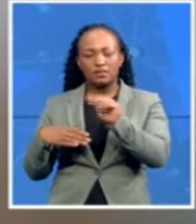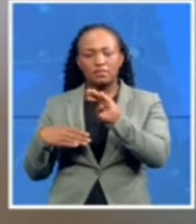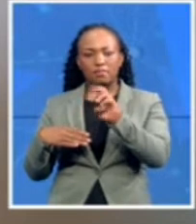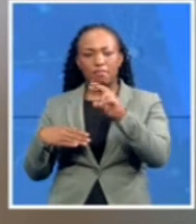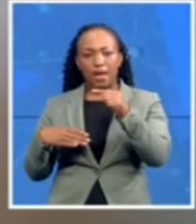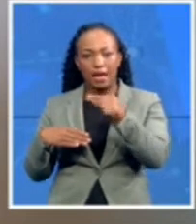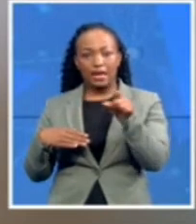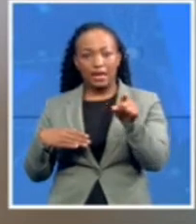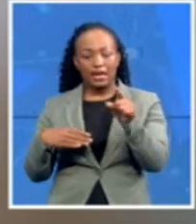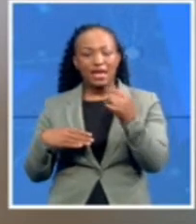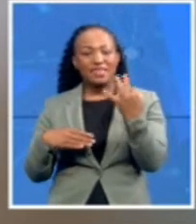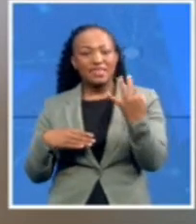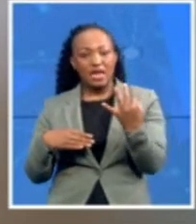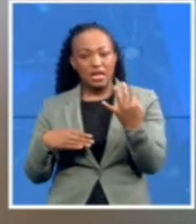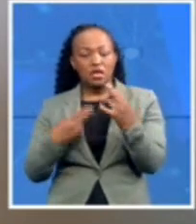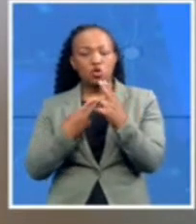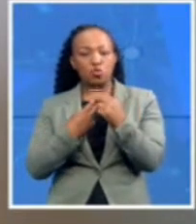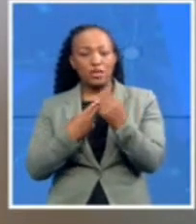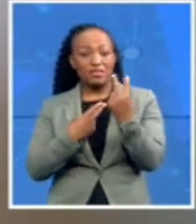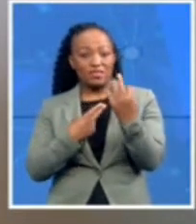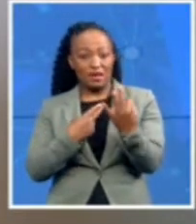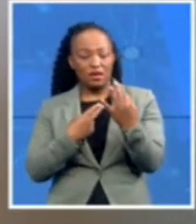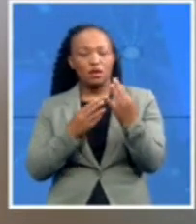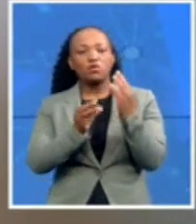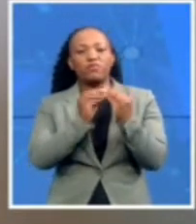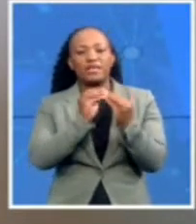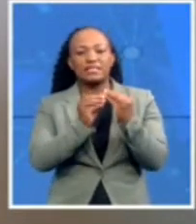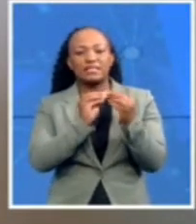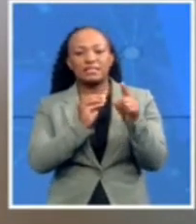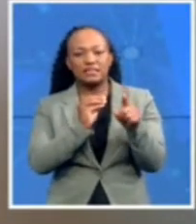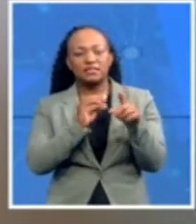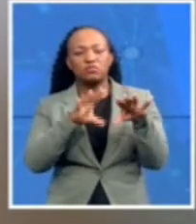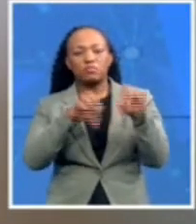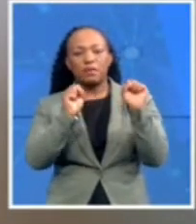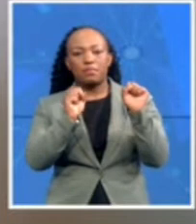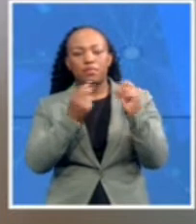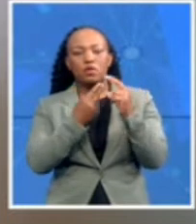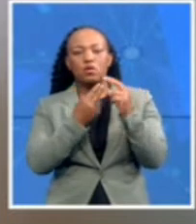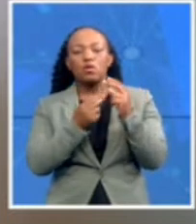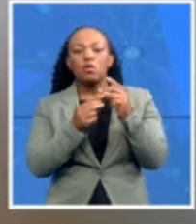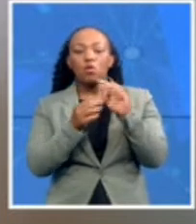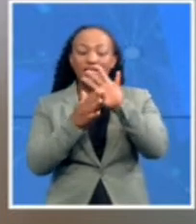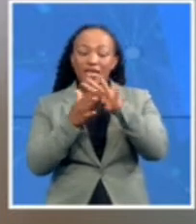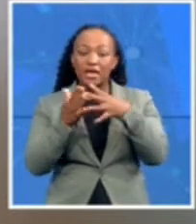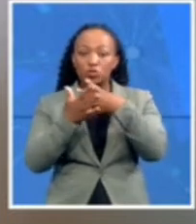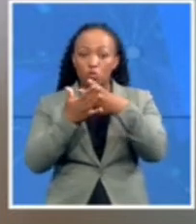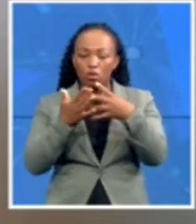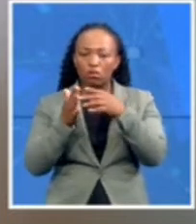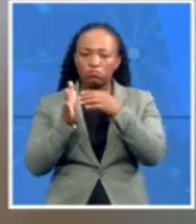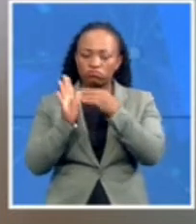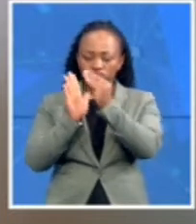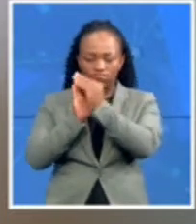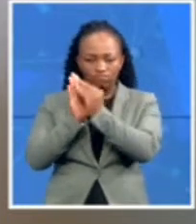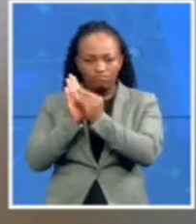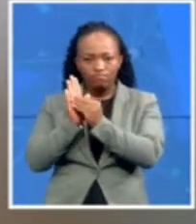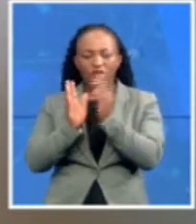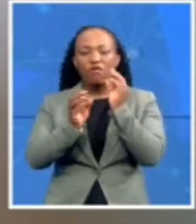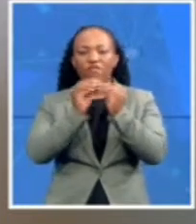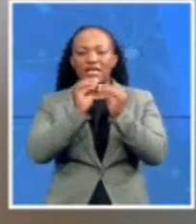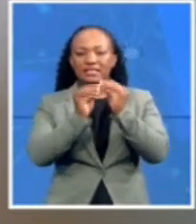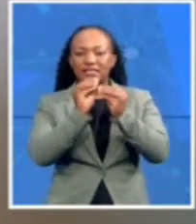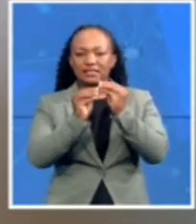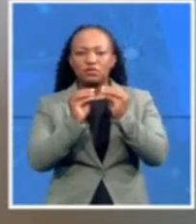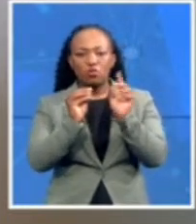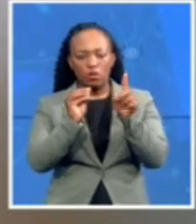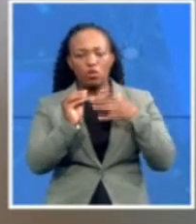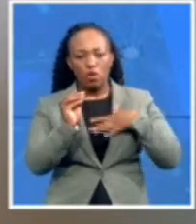don't compromise on scheduled maintenance. We want to ensure that we look after our assets as